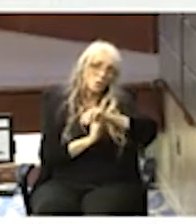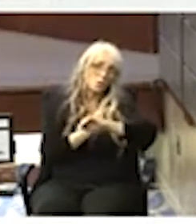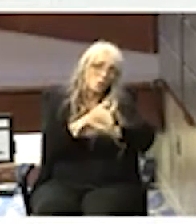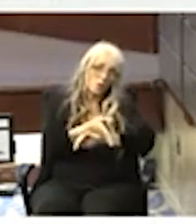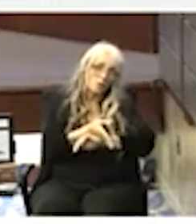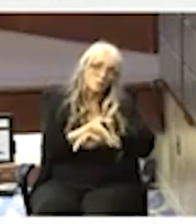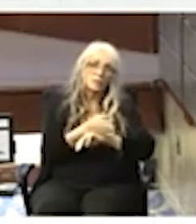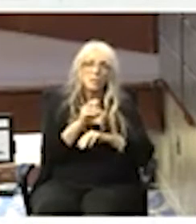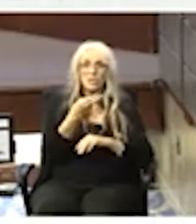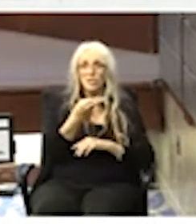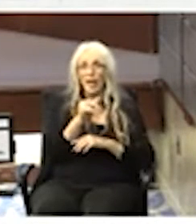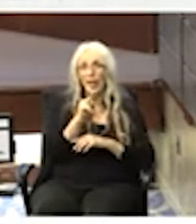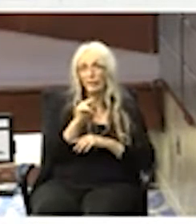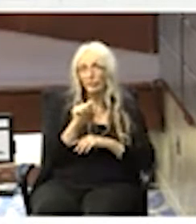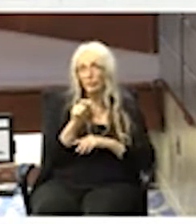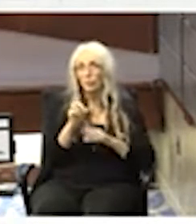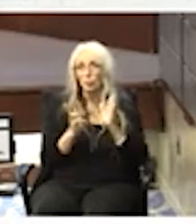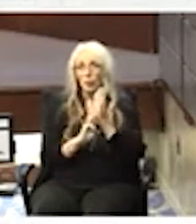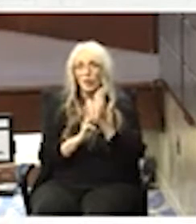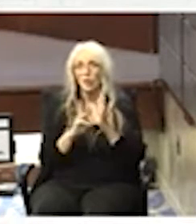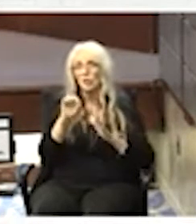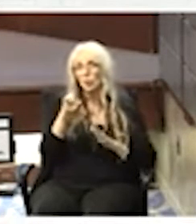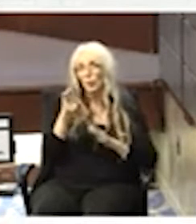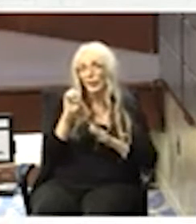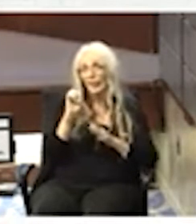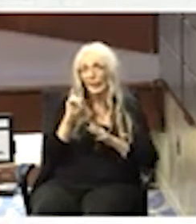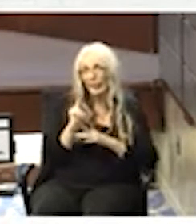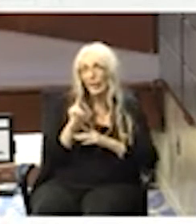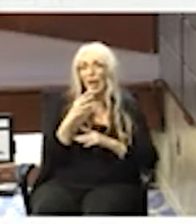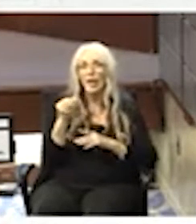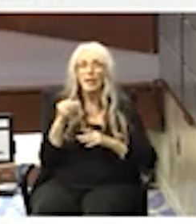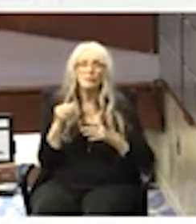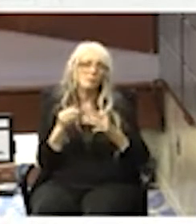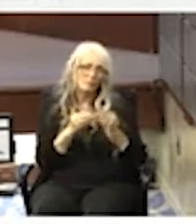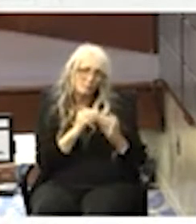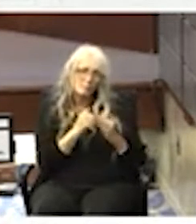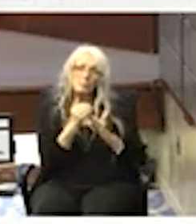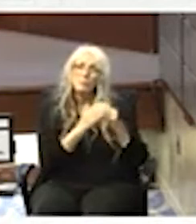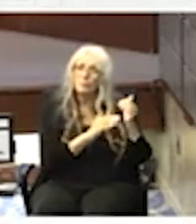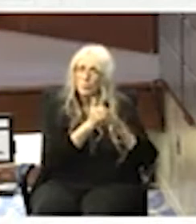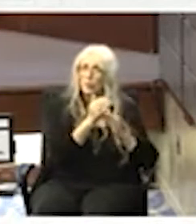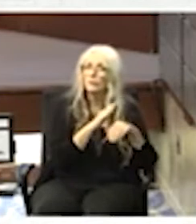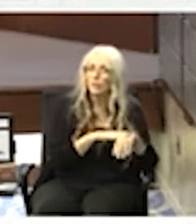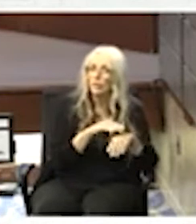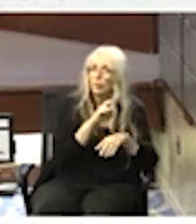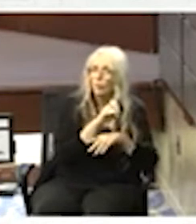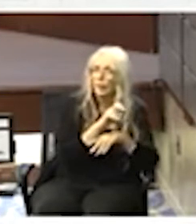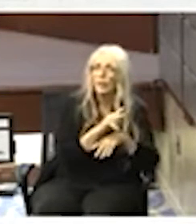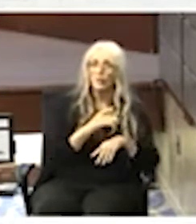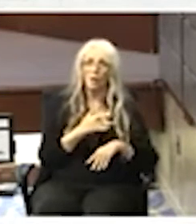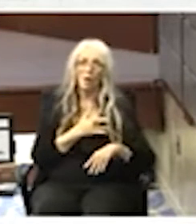existing channel there, the Waco Creek, as well as some restoration for Waco Creek. And then as you get into what we're calling the heart of the